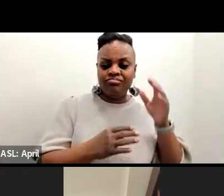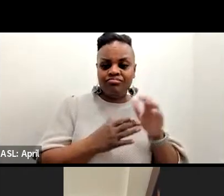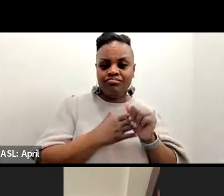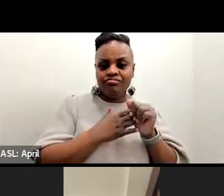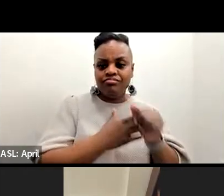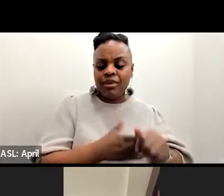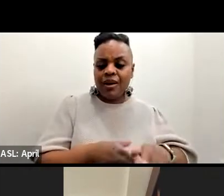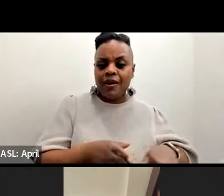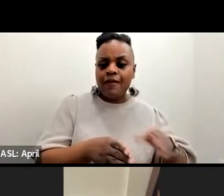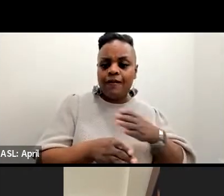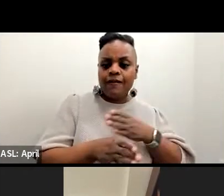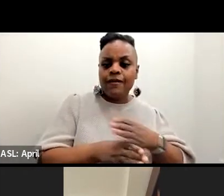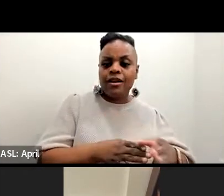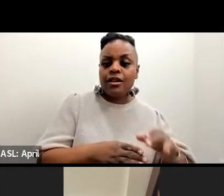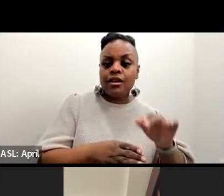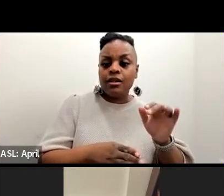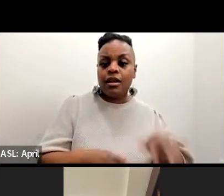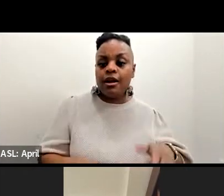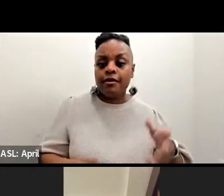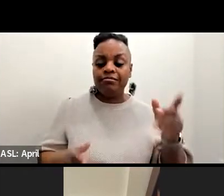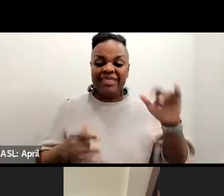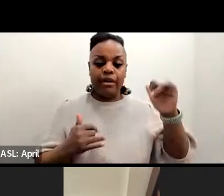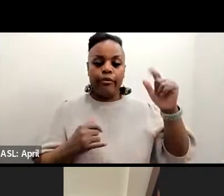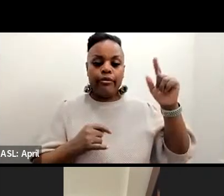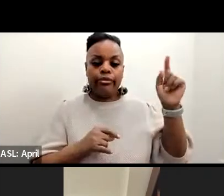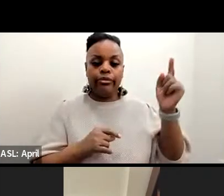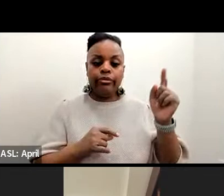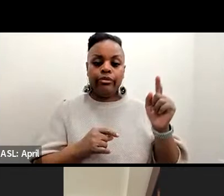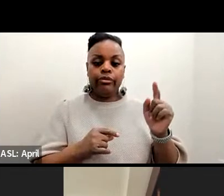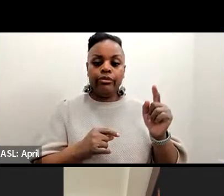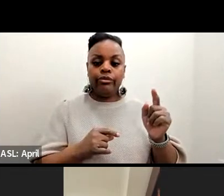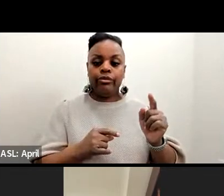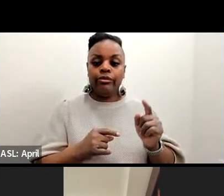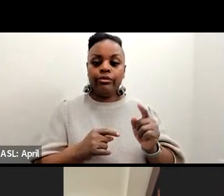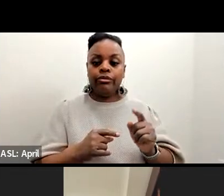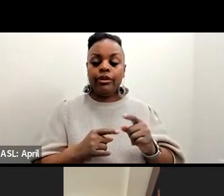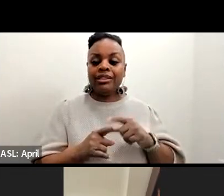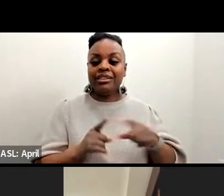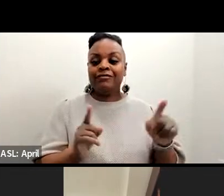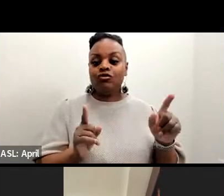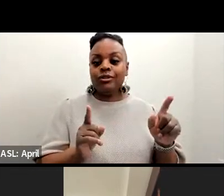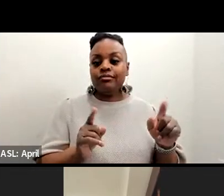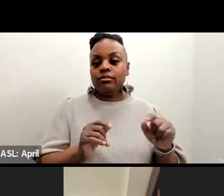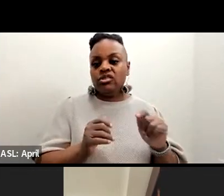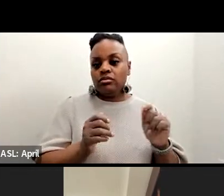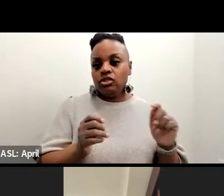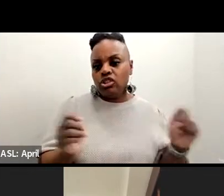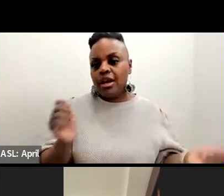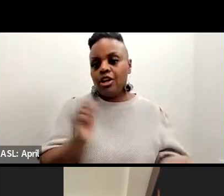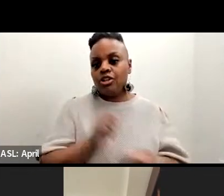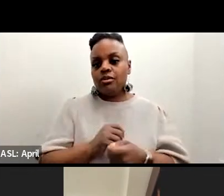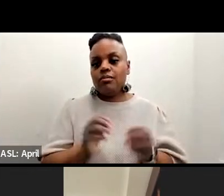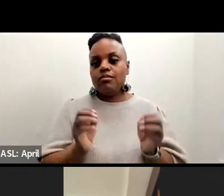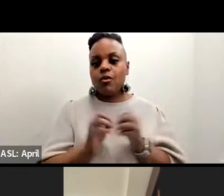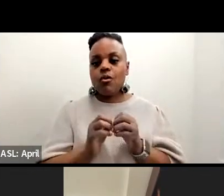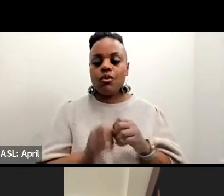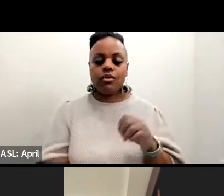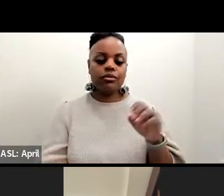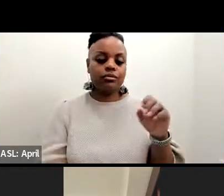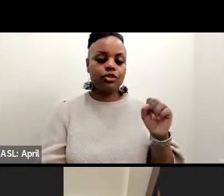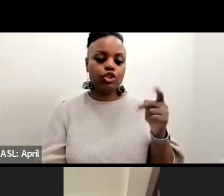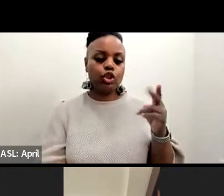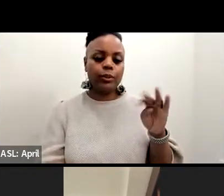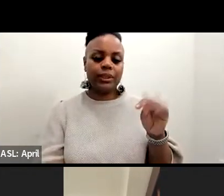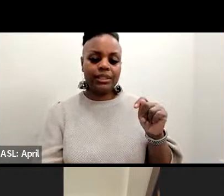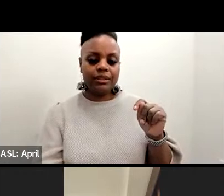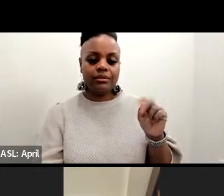the most interesting and dynamic and influential thinkers have rejected the rigidity of the Brotherhood, have even rejected the slogan, Islam